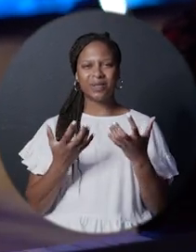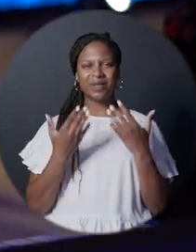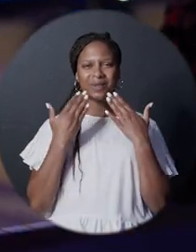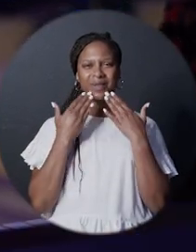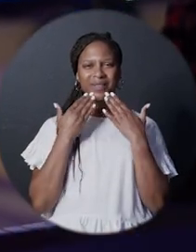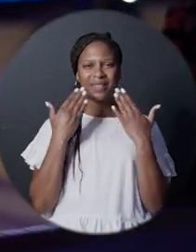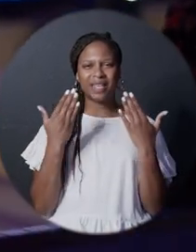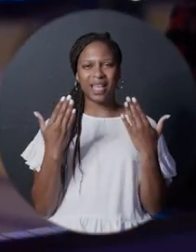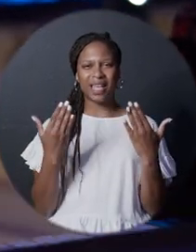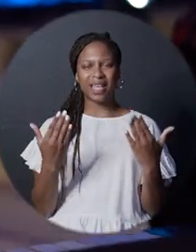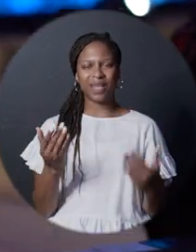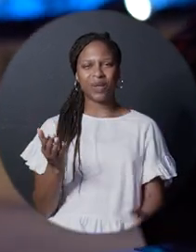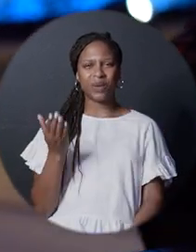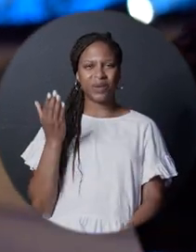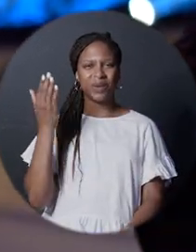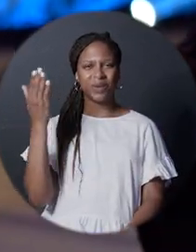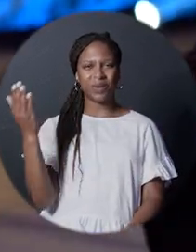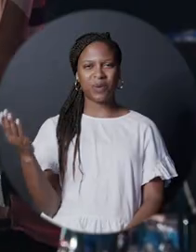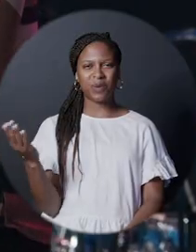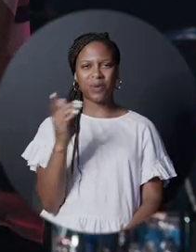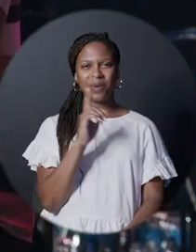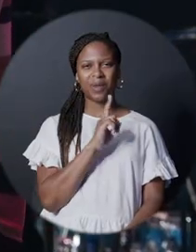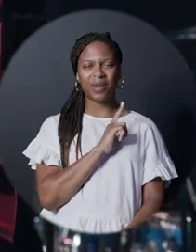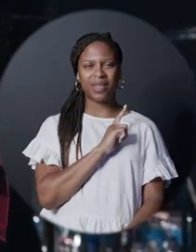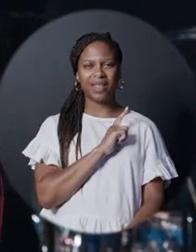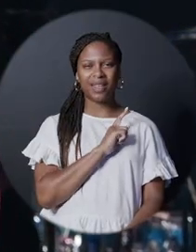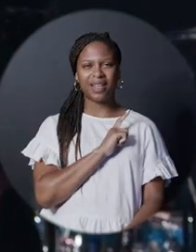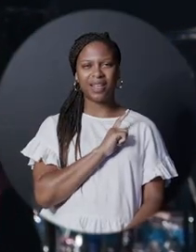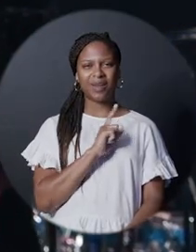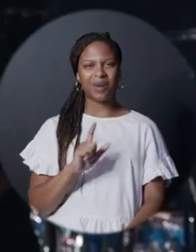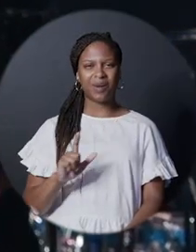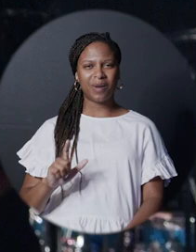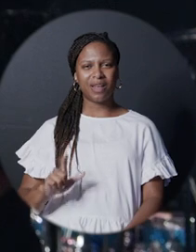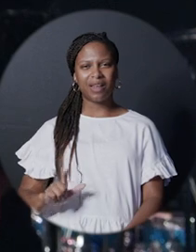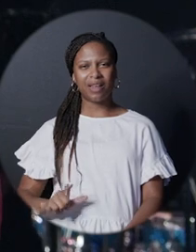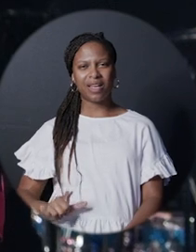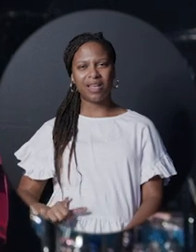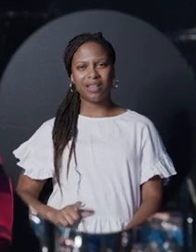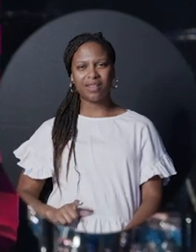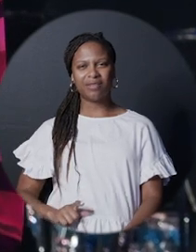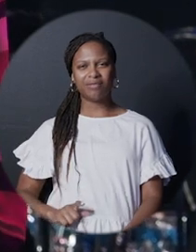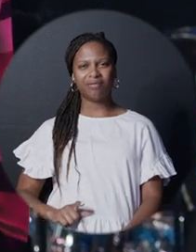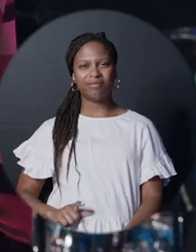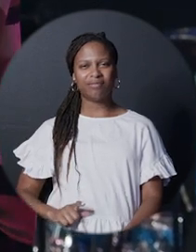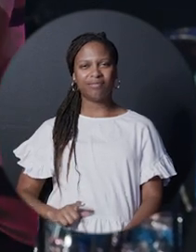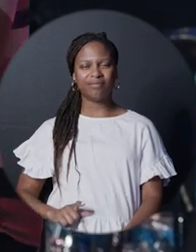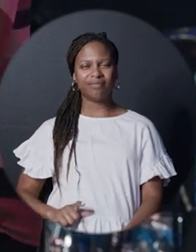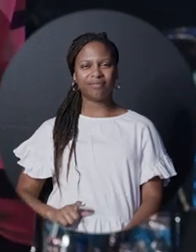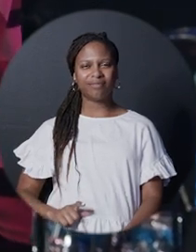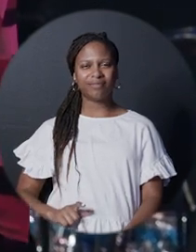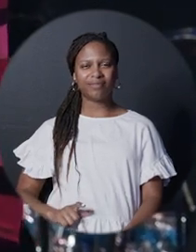Oh, I just want to thank you, you